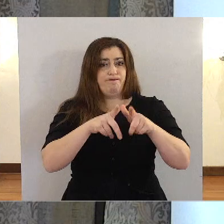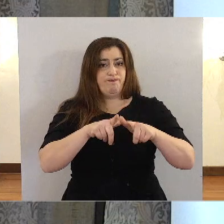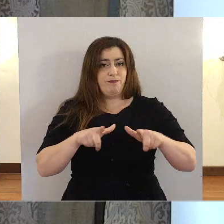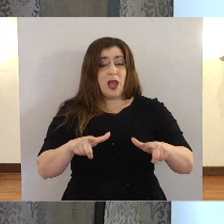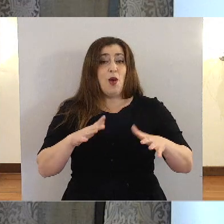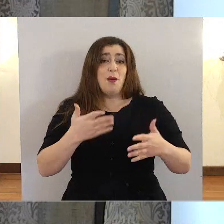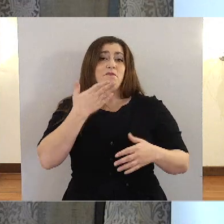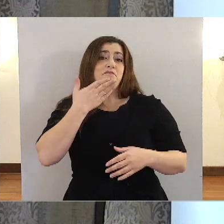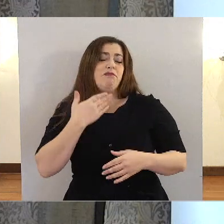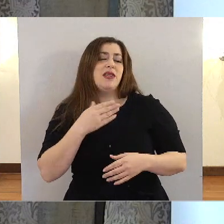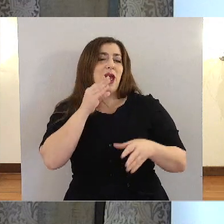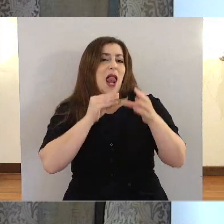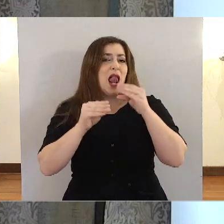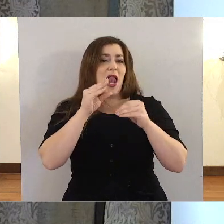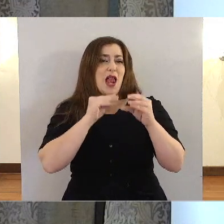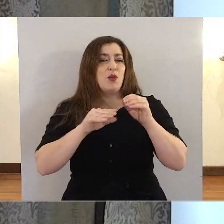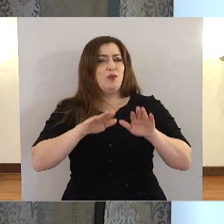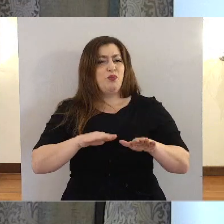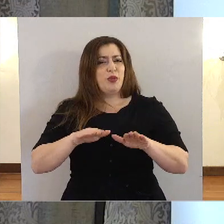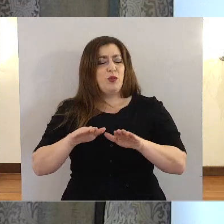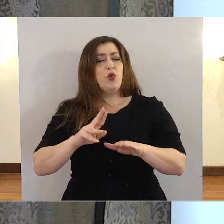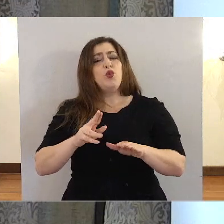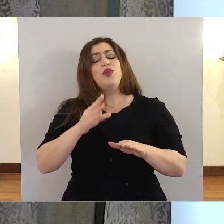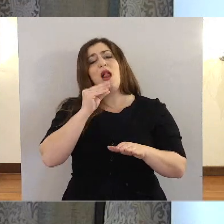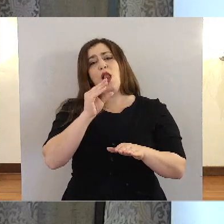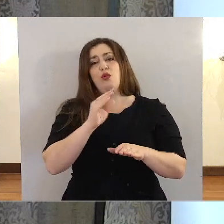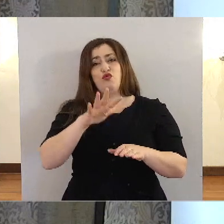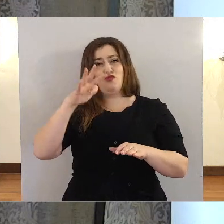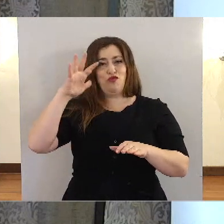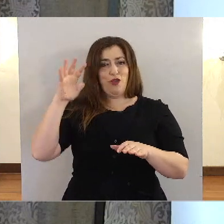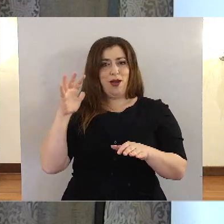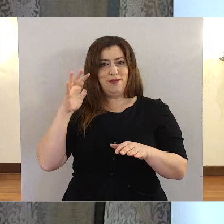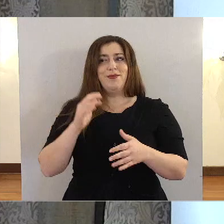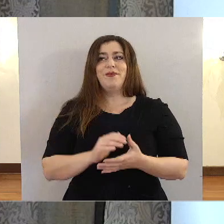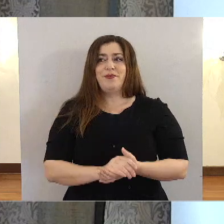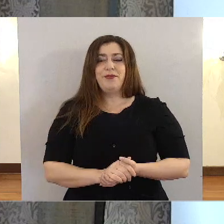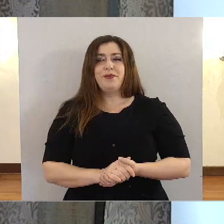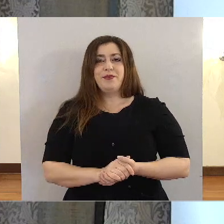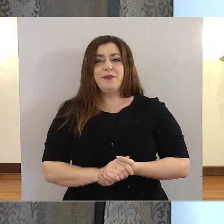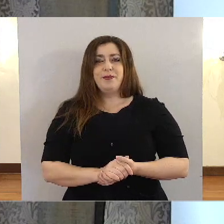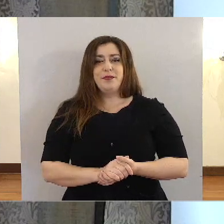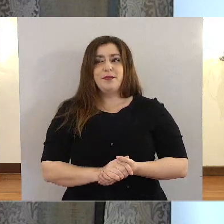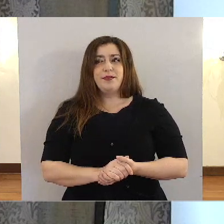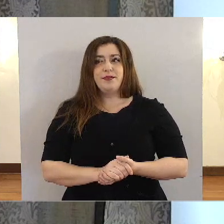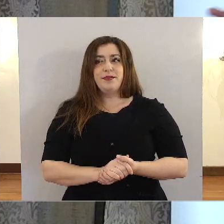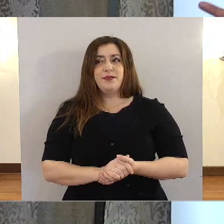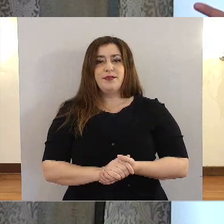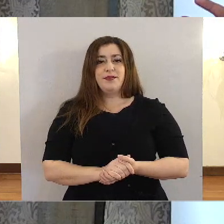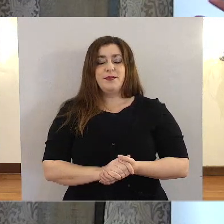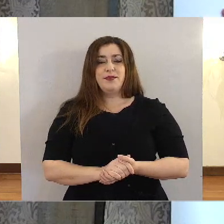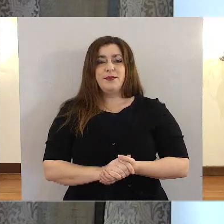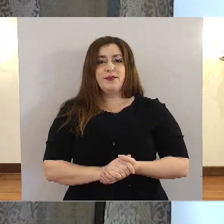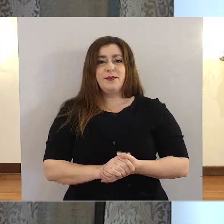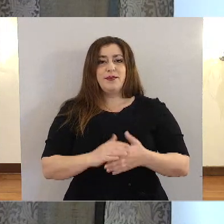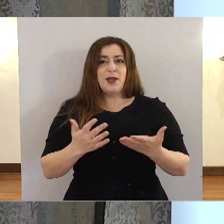open floor Q&A, during the panel discussions. Just try to speak as slowly as possible, not just